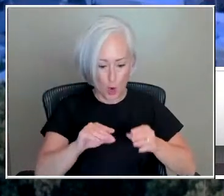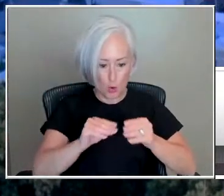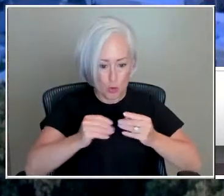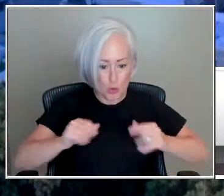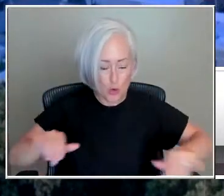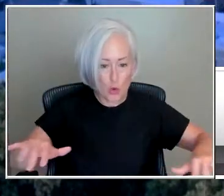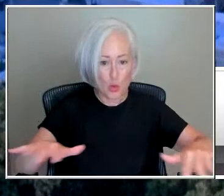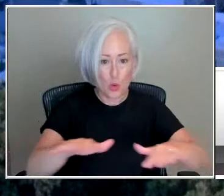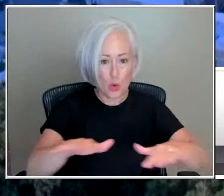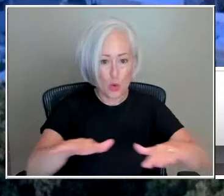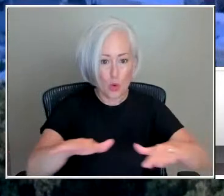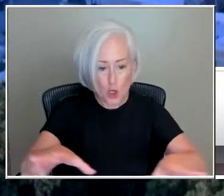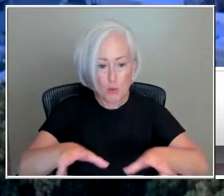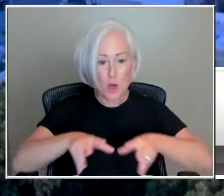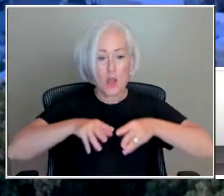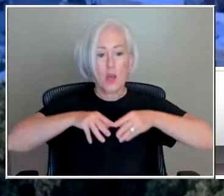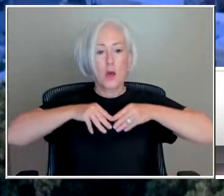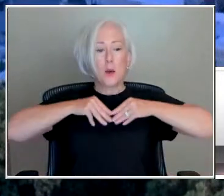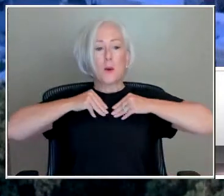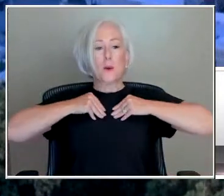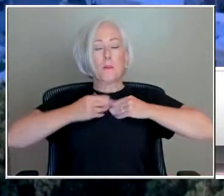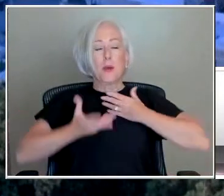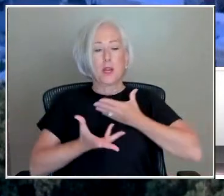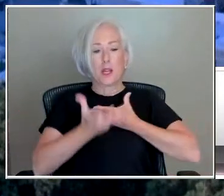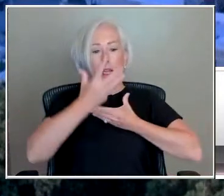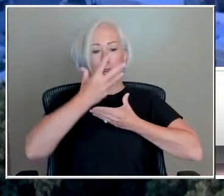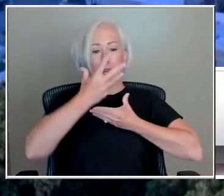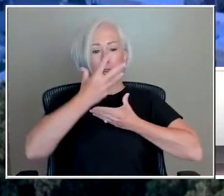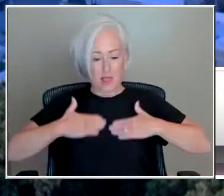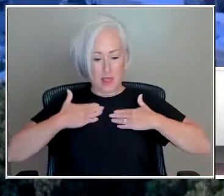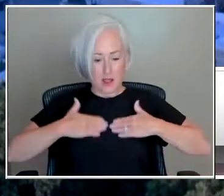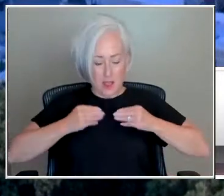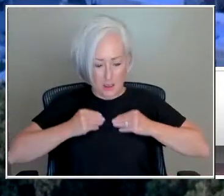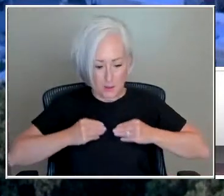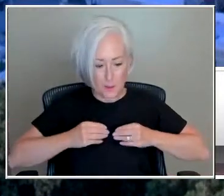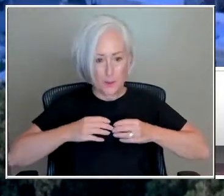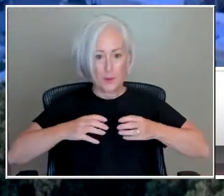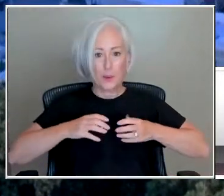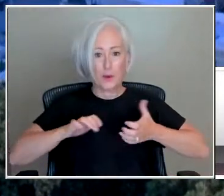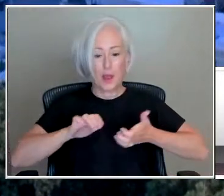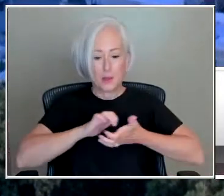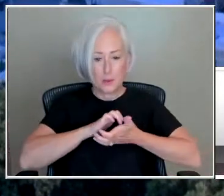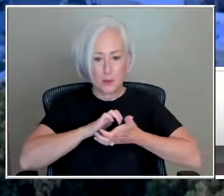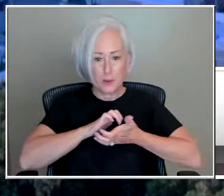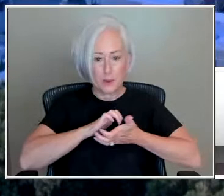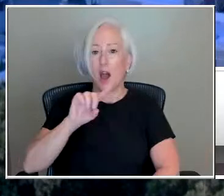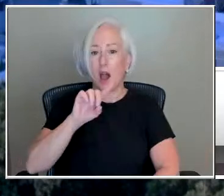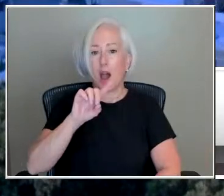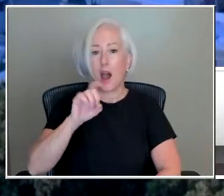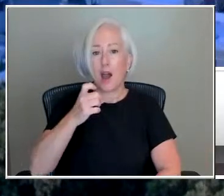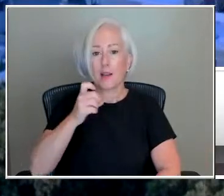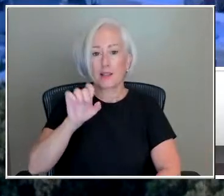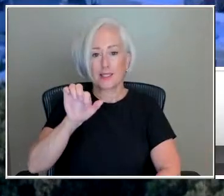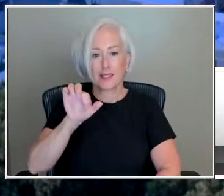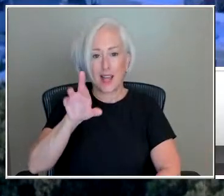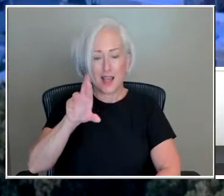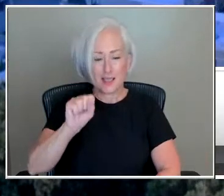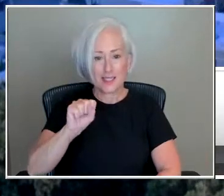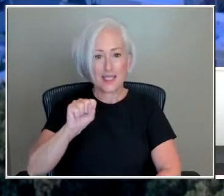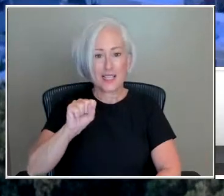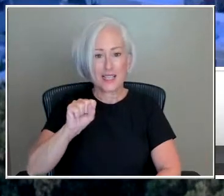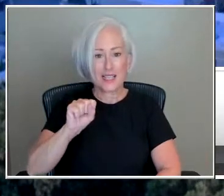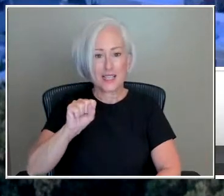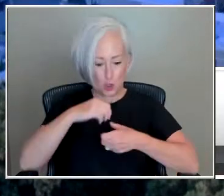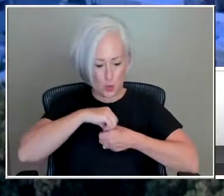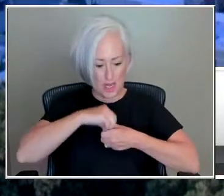breathe it, it goes into your lungs, and it oxidizes the tissue in your lungs. So it kind of burns, it kind of